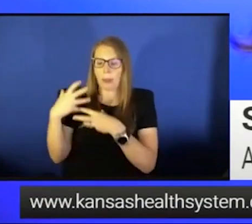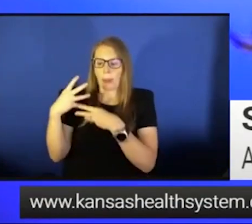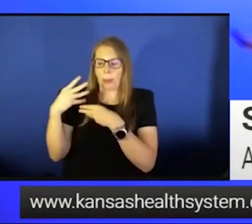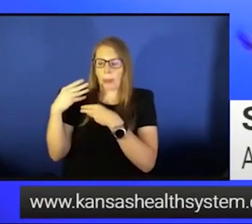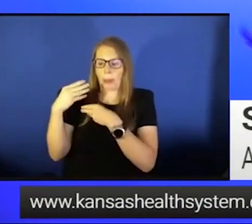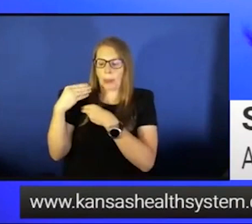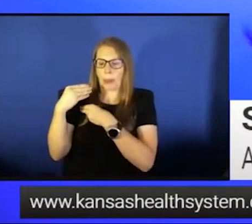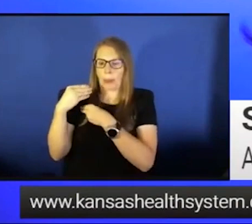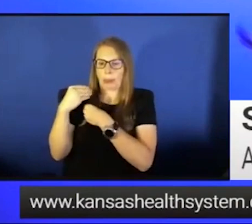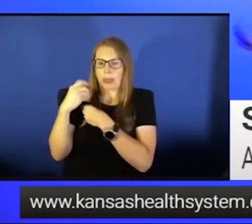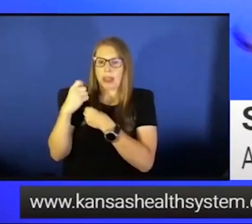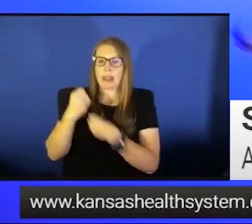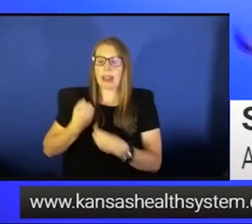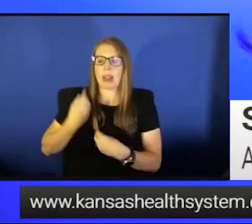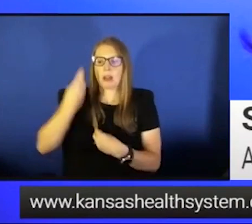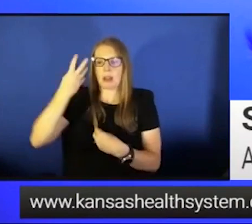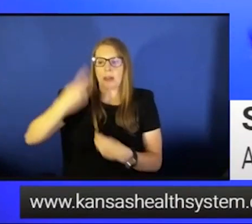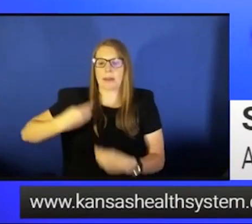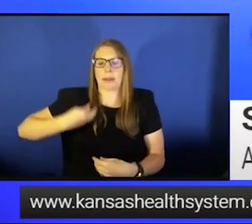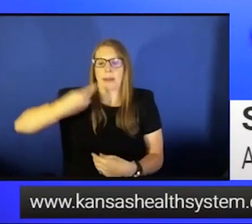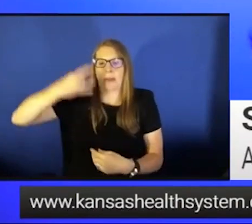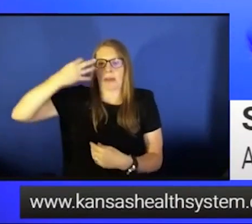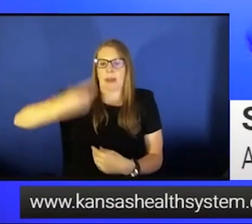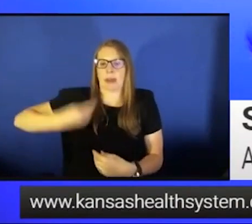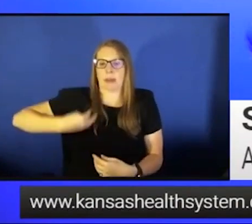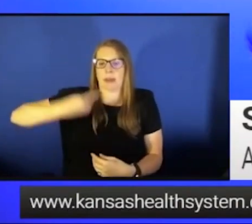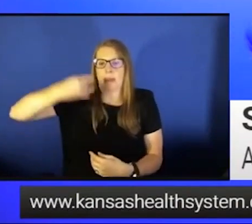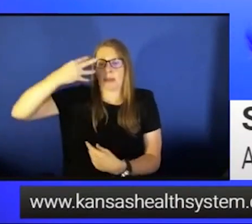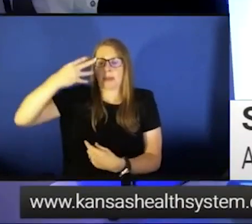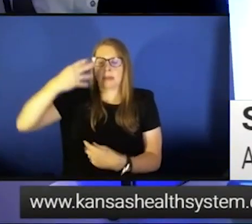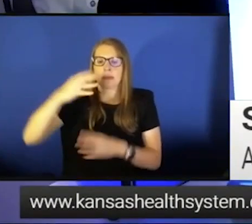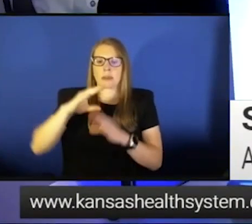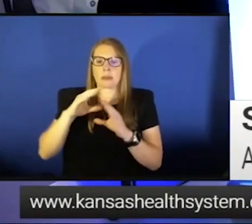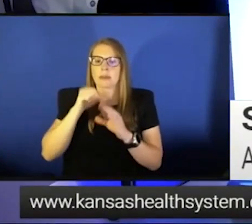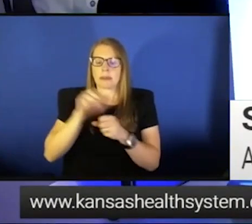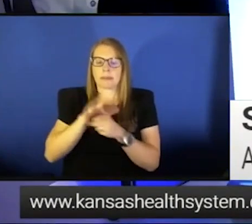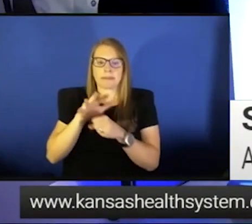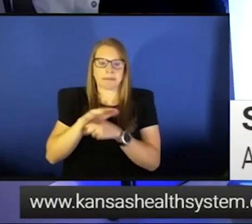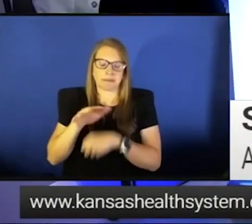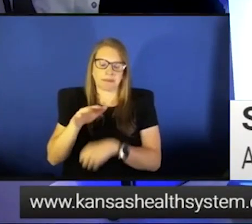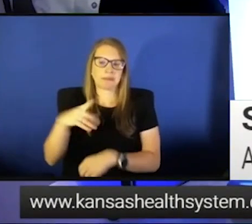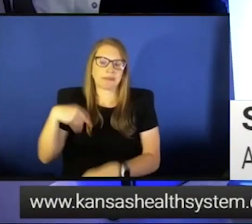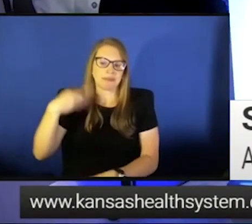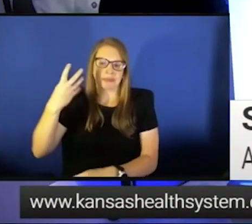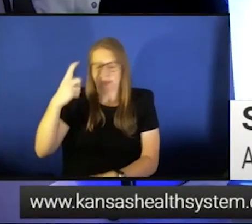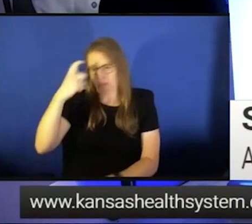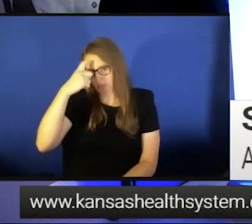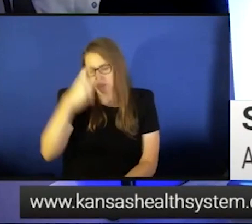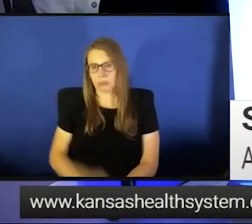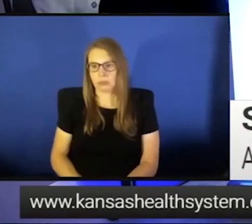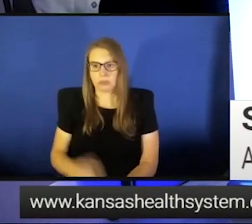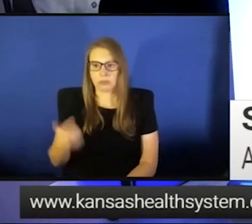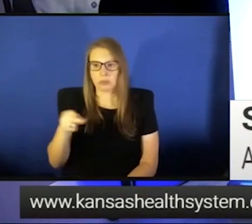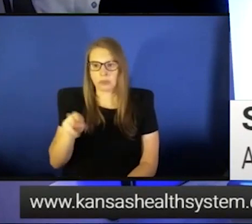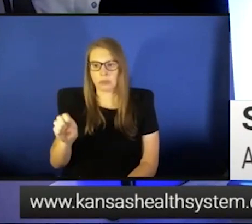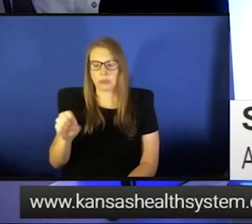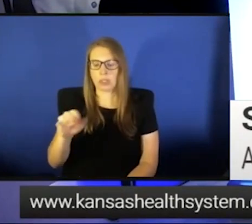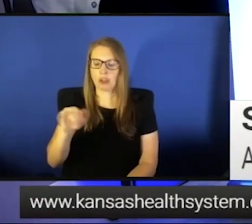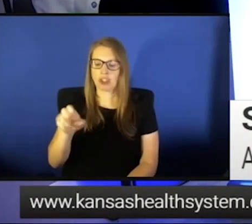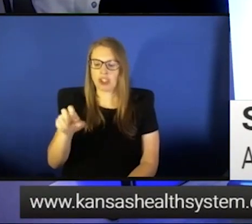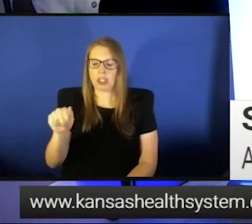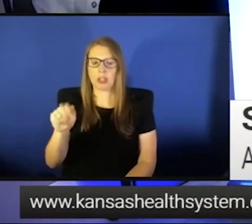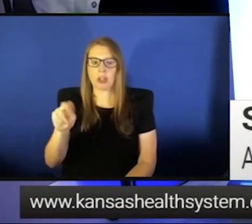that area is not perfusing because of the narrowing in the artery. Okay, 2 more quick questions. Jean wants to know, does low-dose aspirin